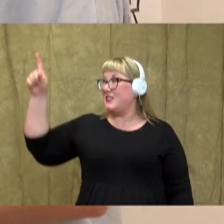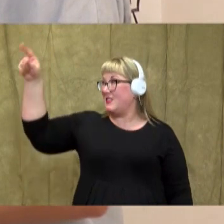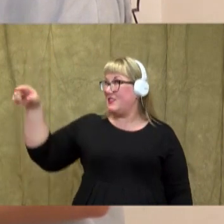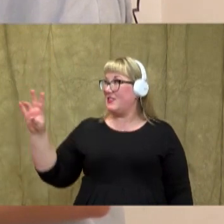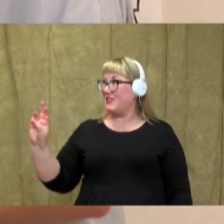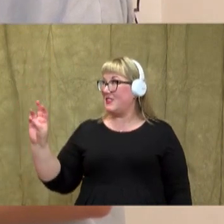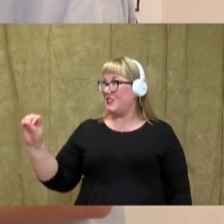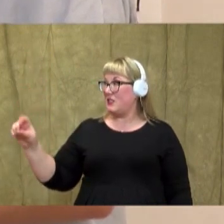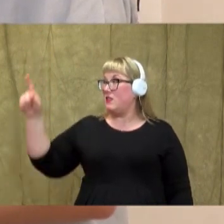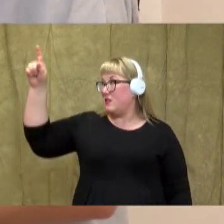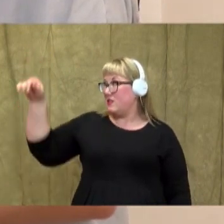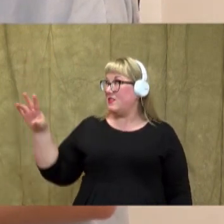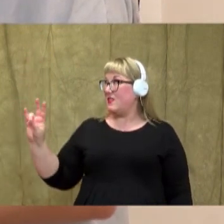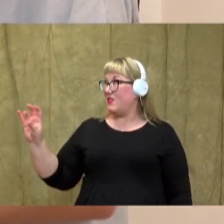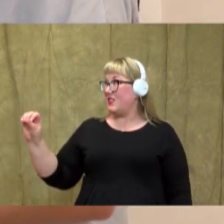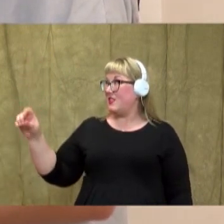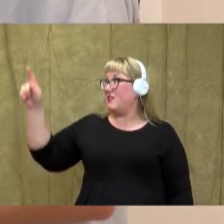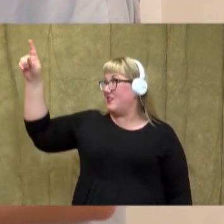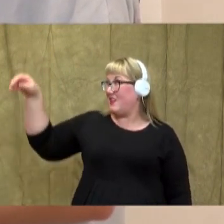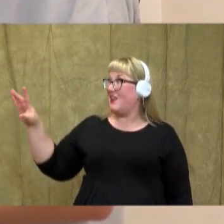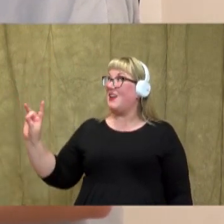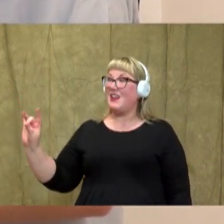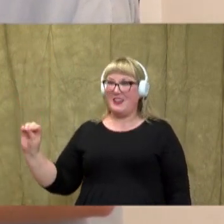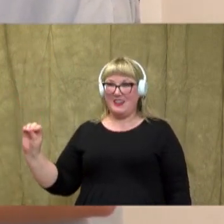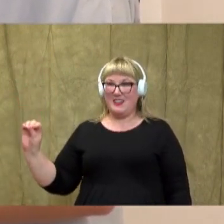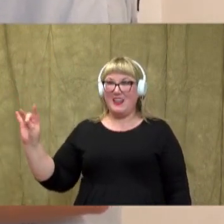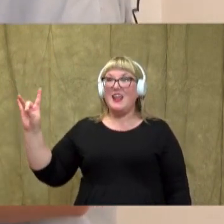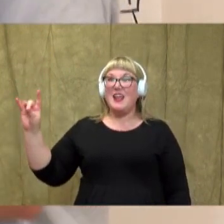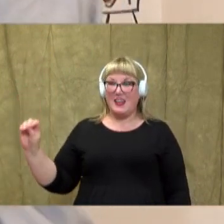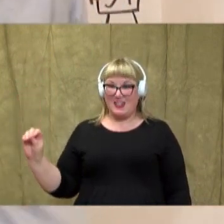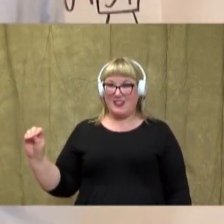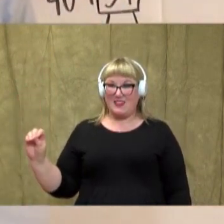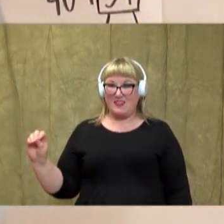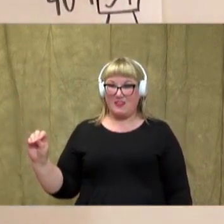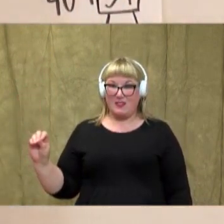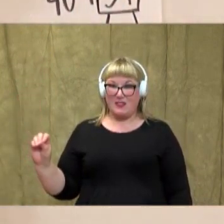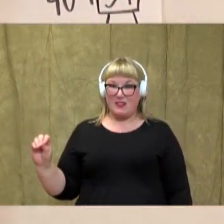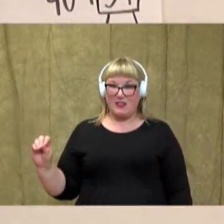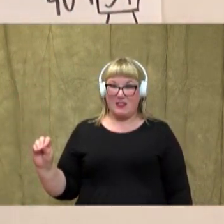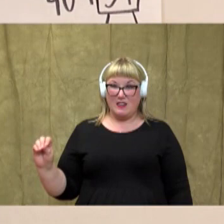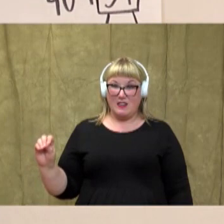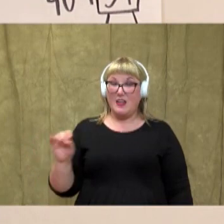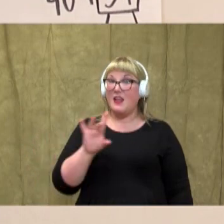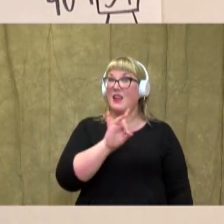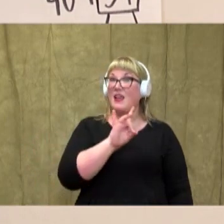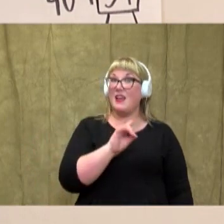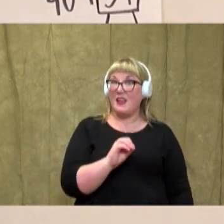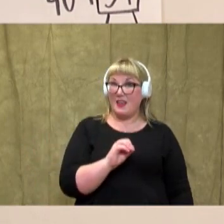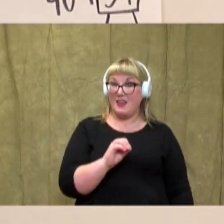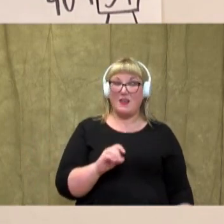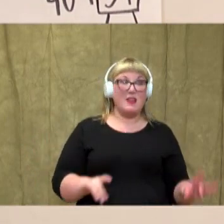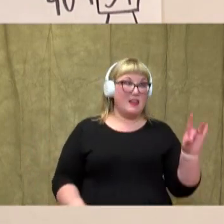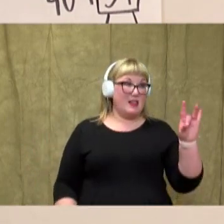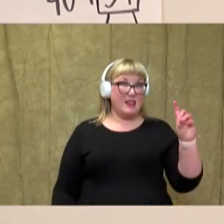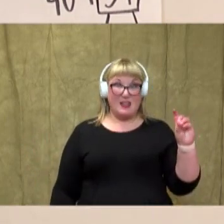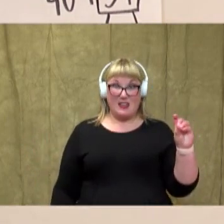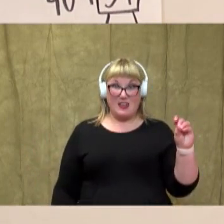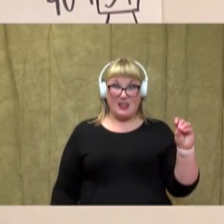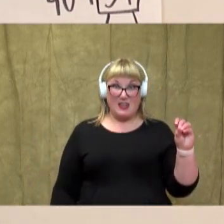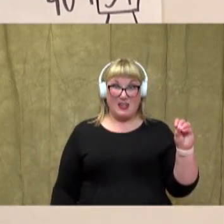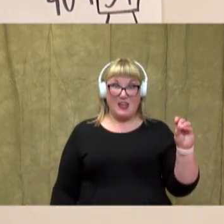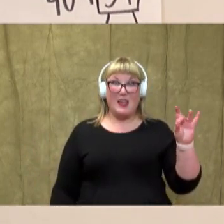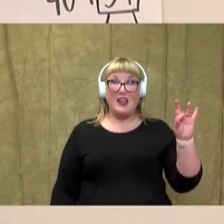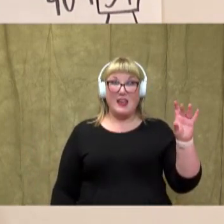50, 60, 70, 80. I'm going to put in 80 in my